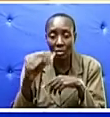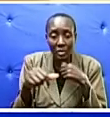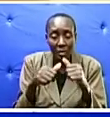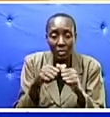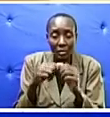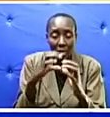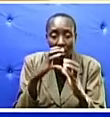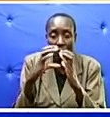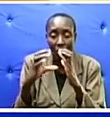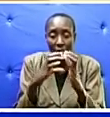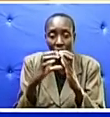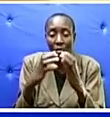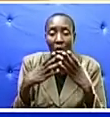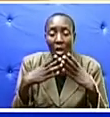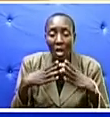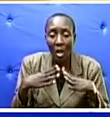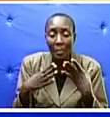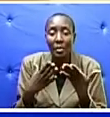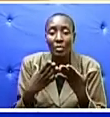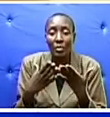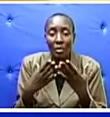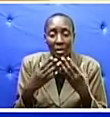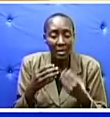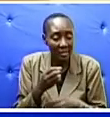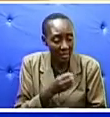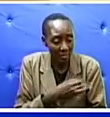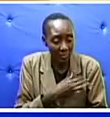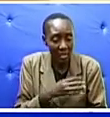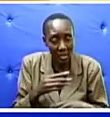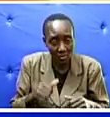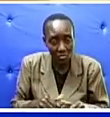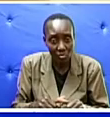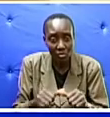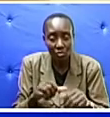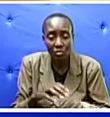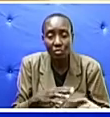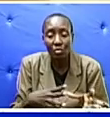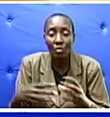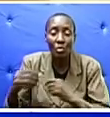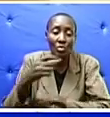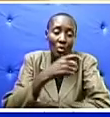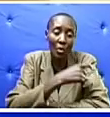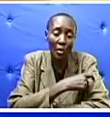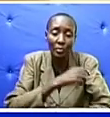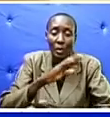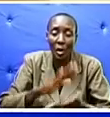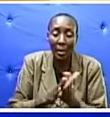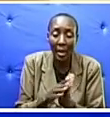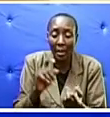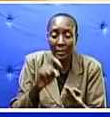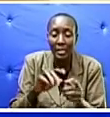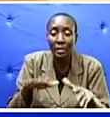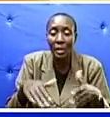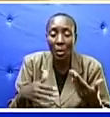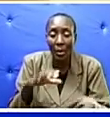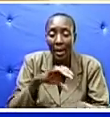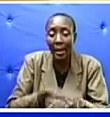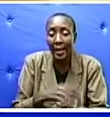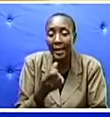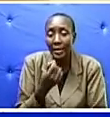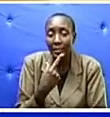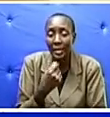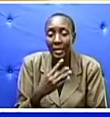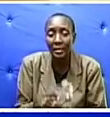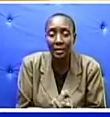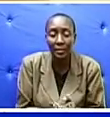communication, because people are still scared to go to hospitals, get tested, get medication? Okay,